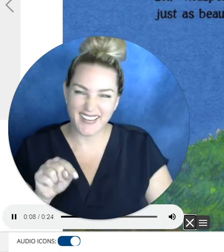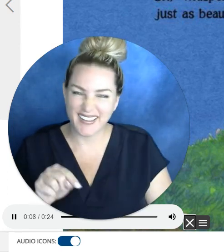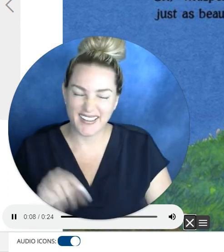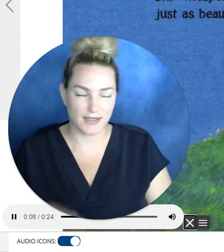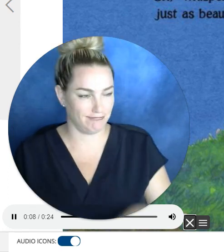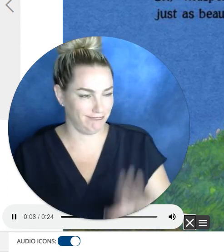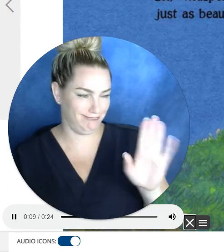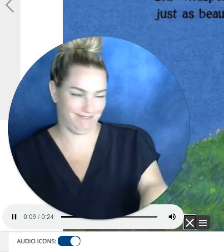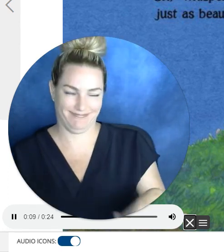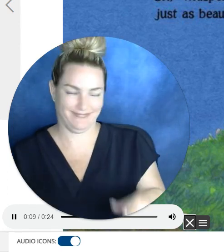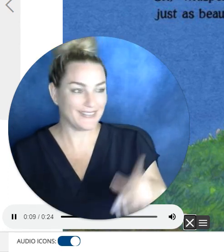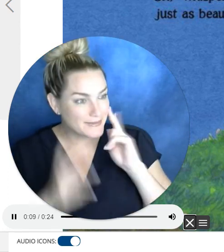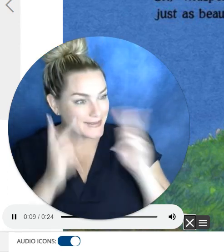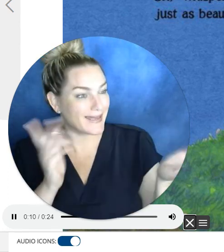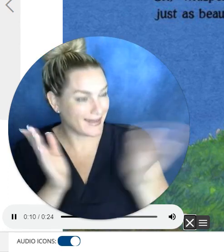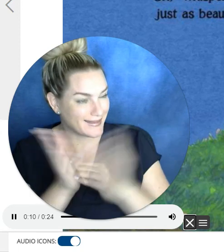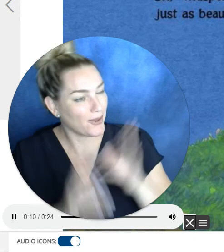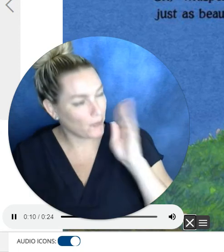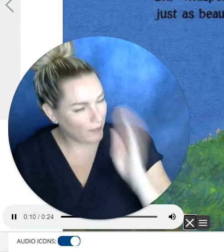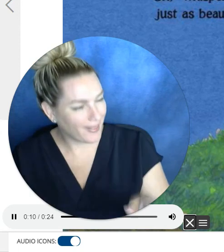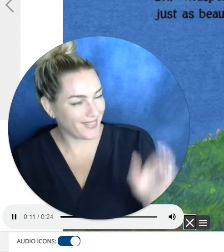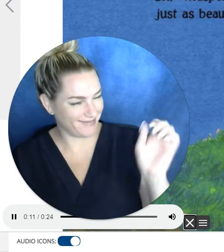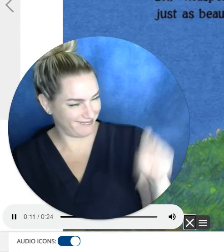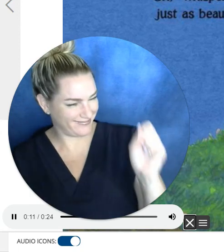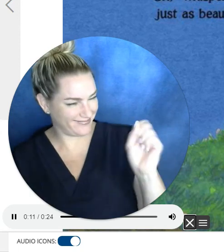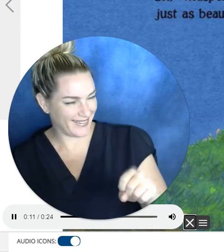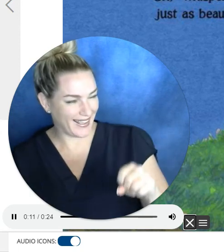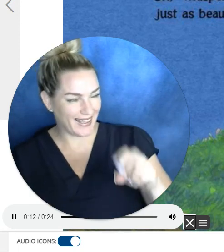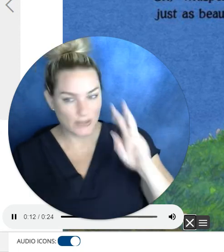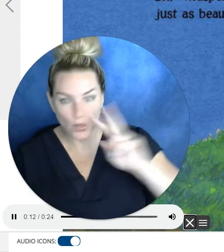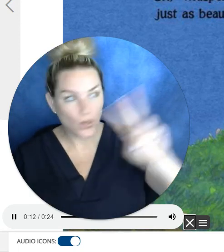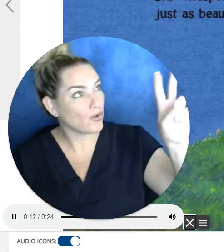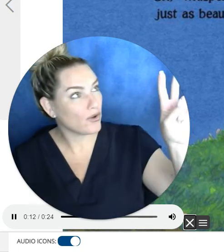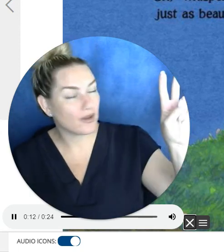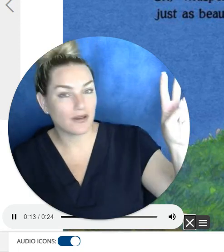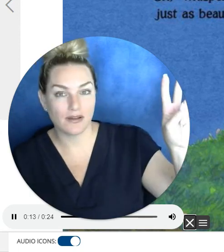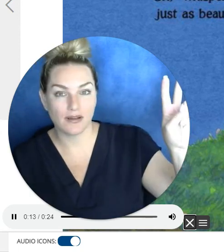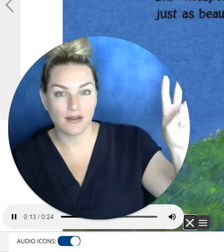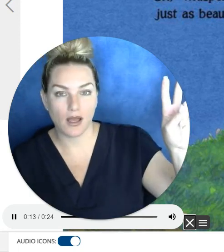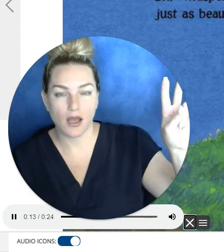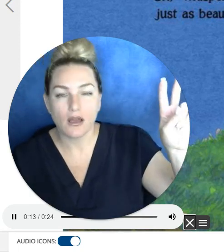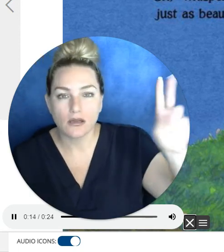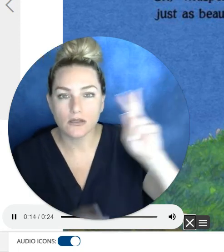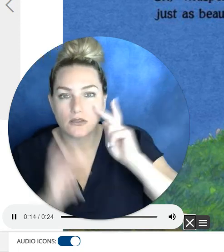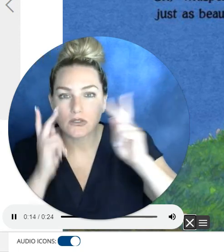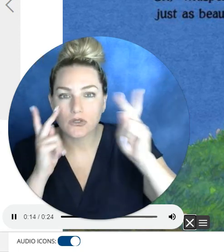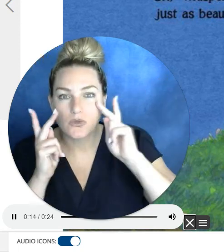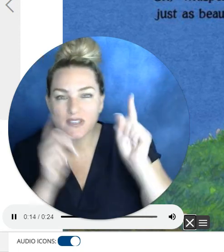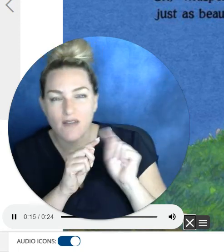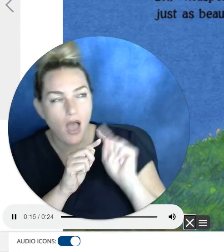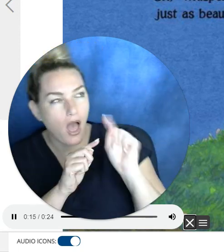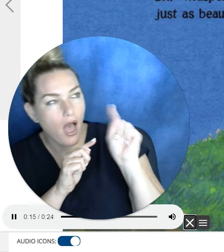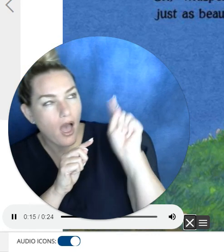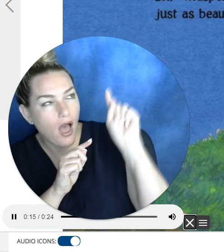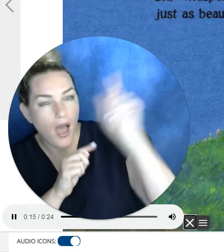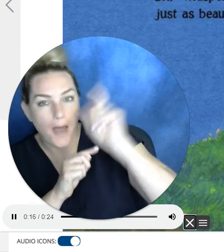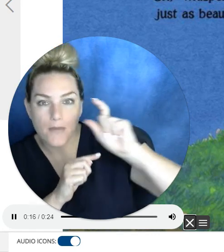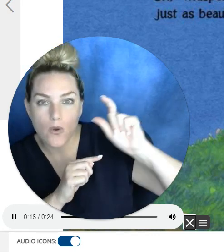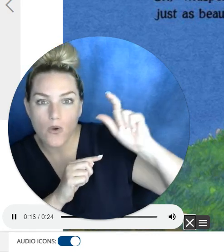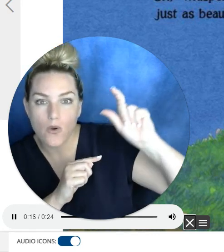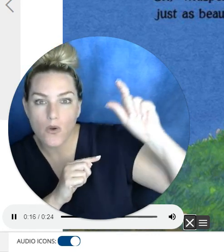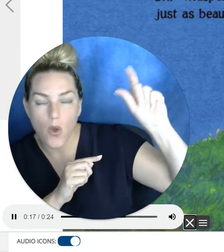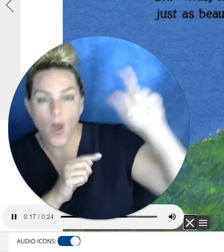you'll certainly see it again," said Squirrel. "Look!" High up in the sky above them, the moon